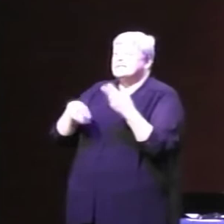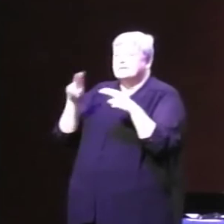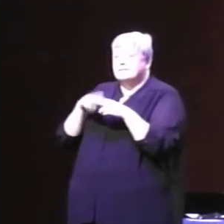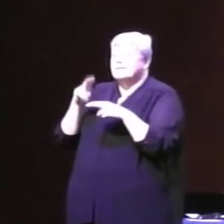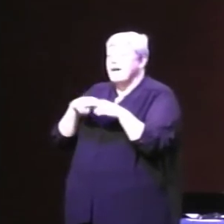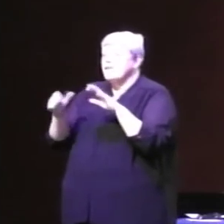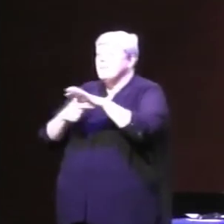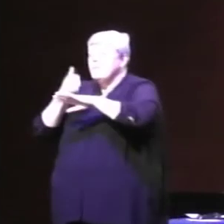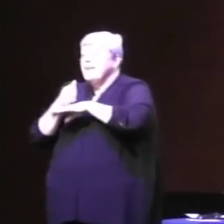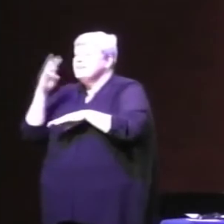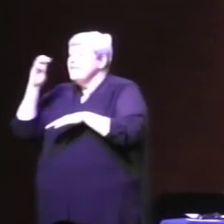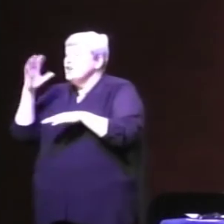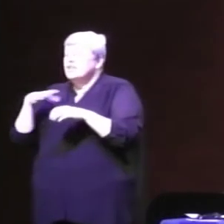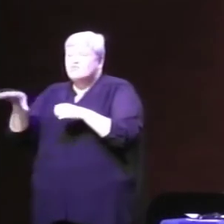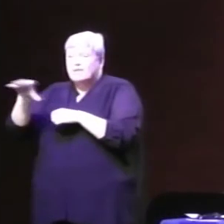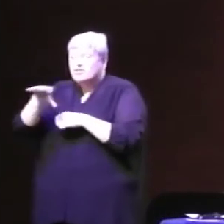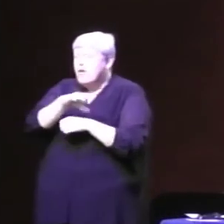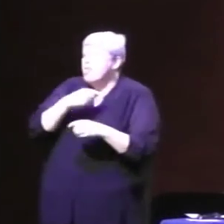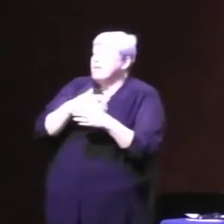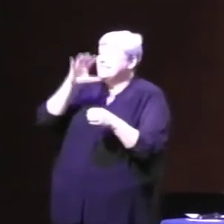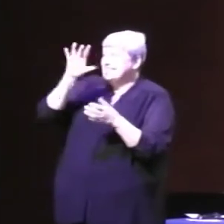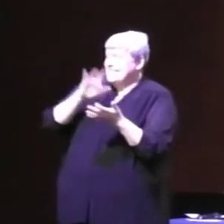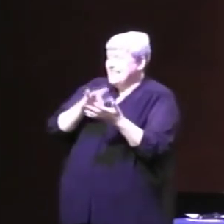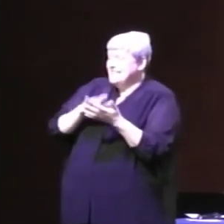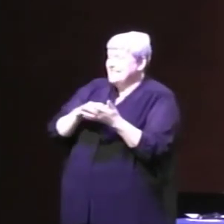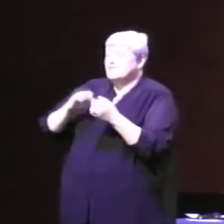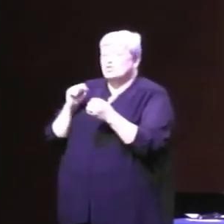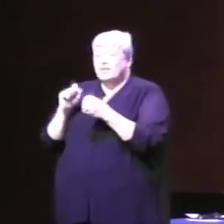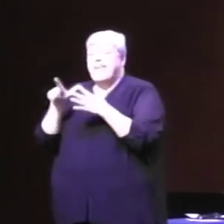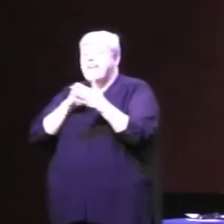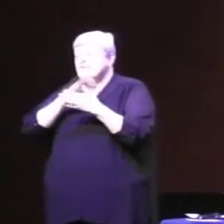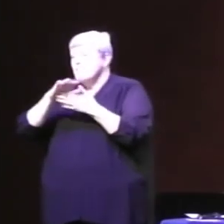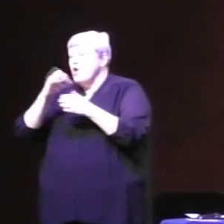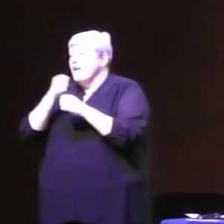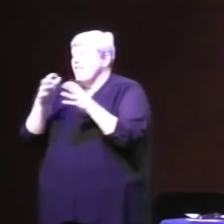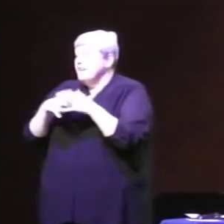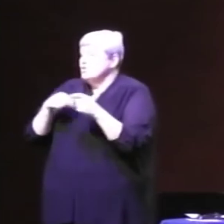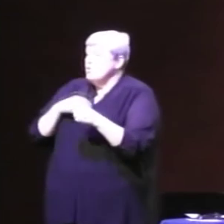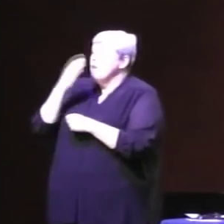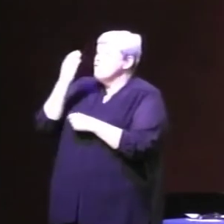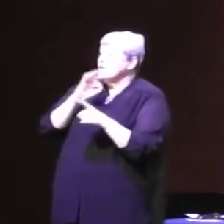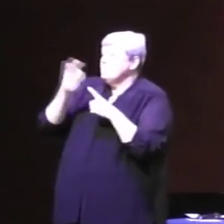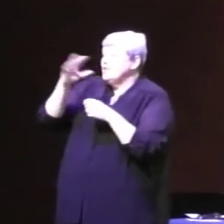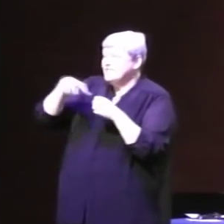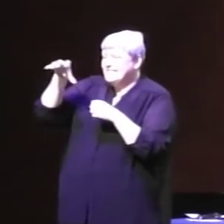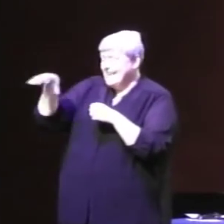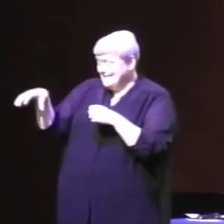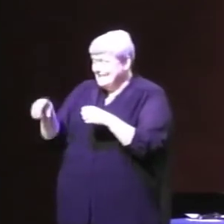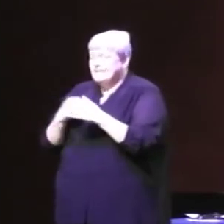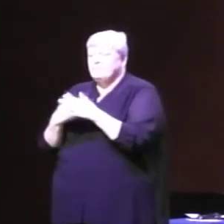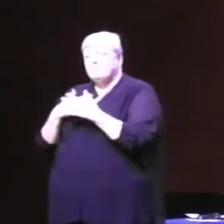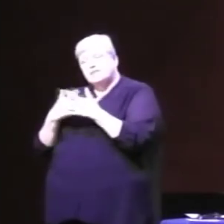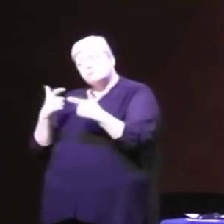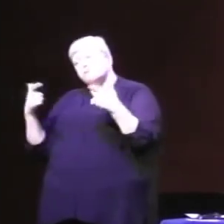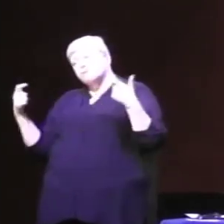13 regional centres, two of these in Scotland and Edinburgh and Glasgow, and four specialist sites, which means a massive loss of jobs right across Scotland